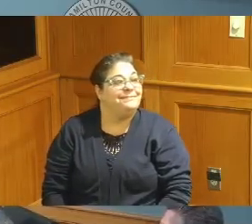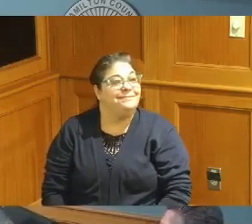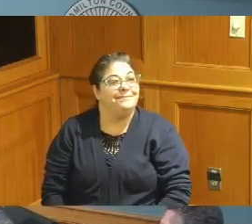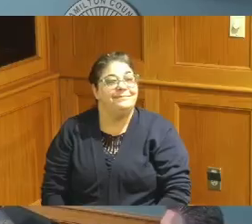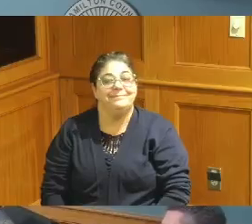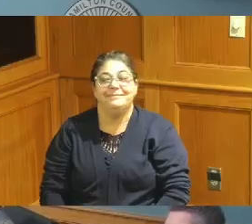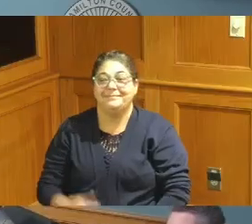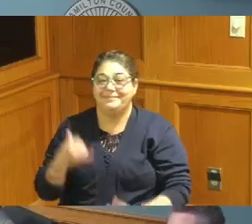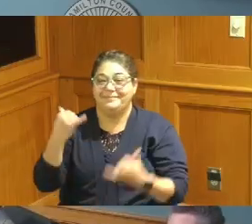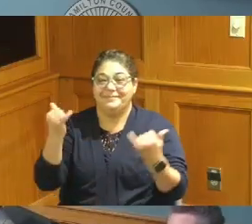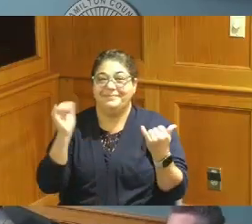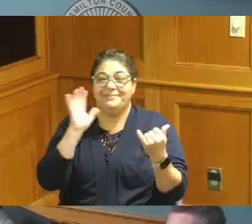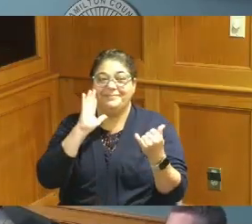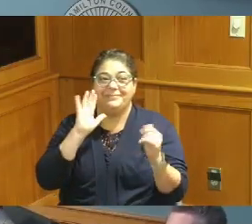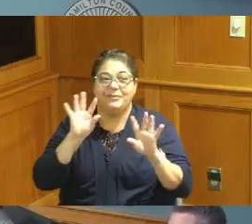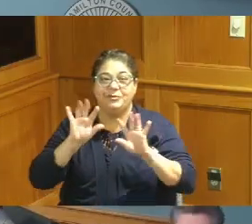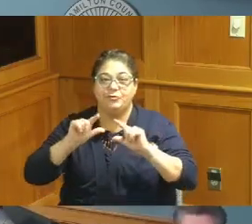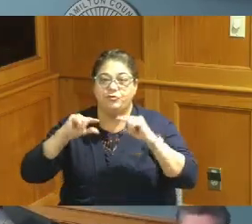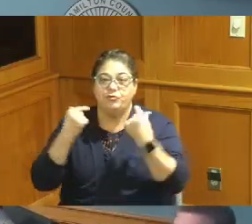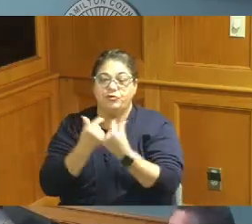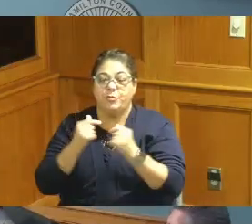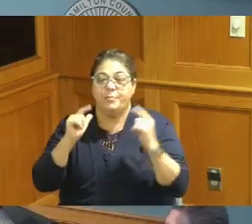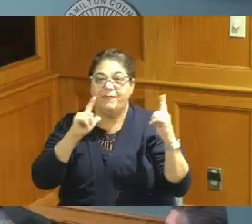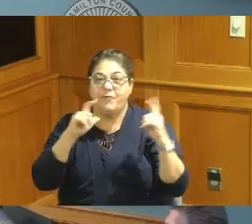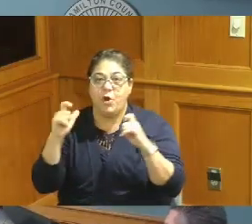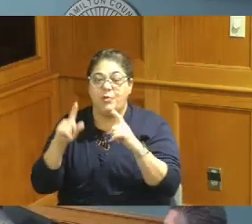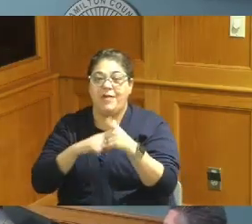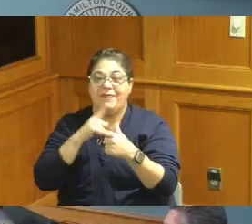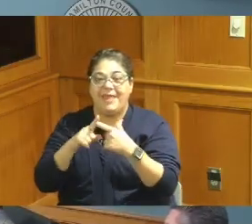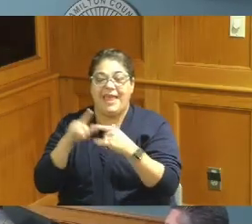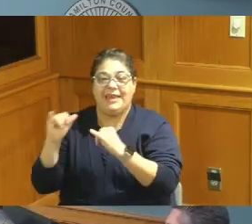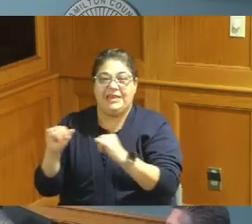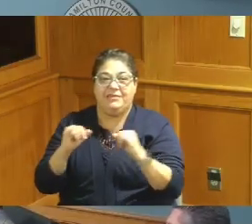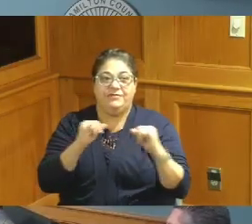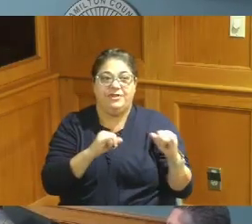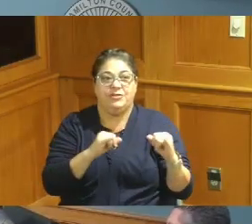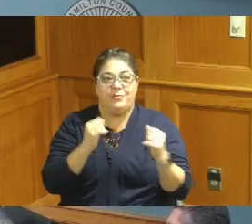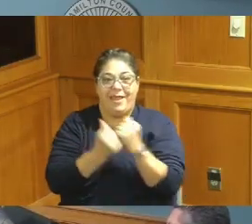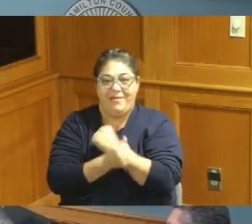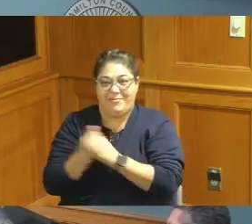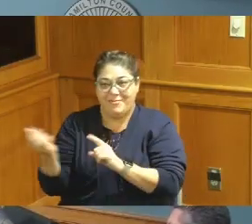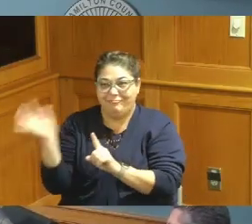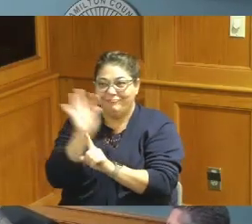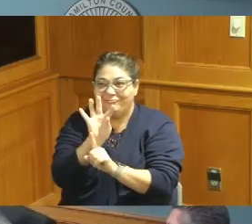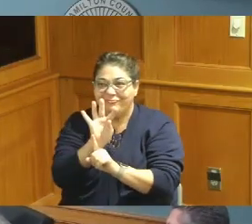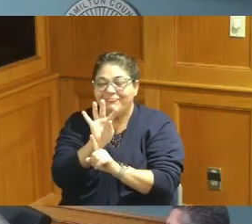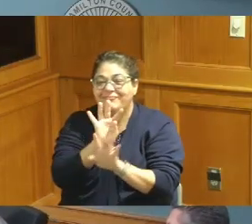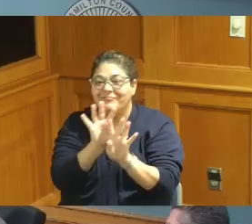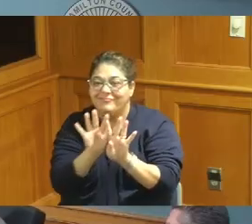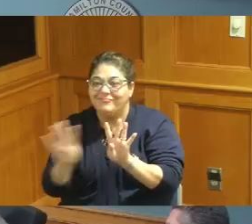Yes, we're gonna take a big group photo and then we'll do individuals. So everybody come on up.